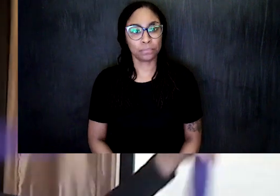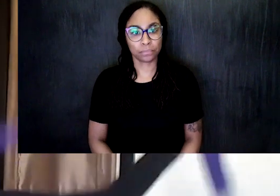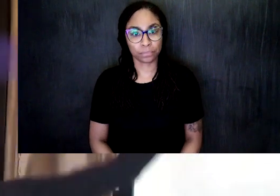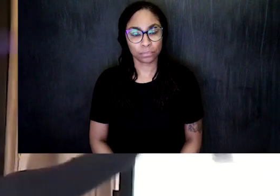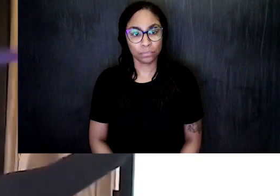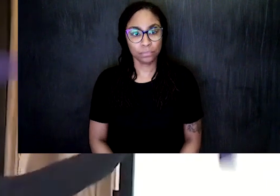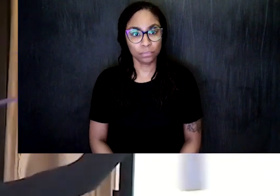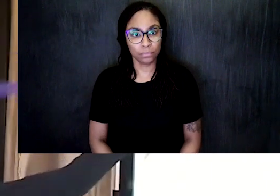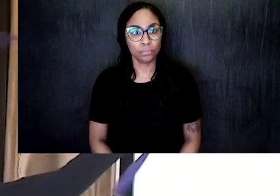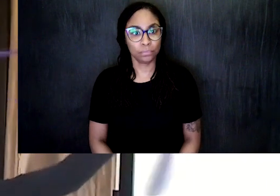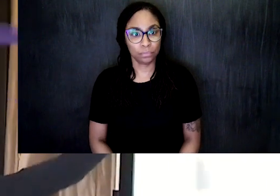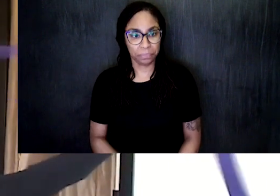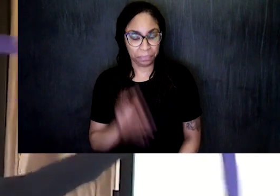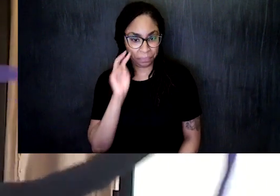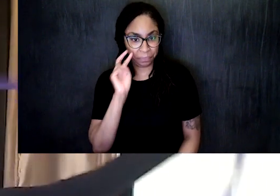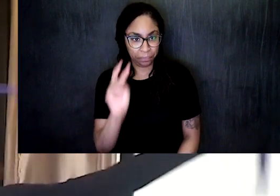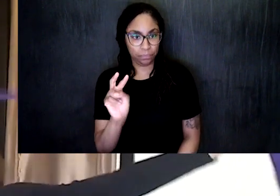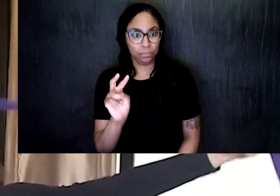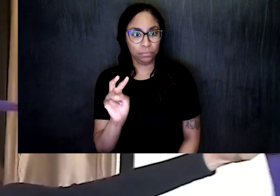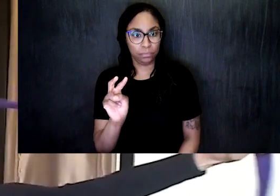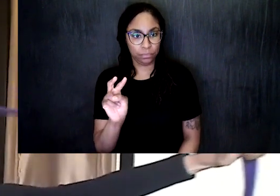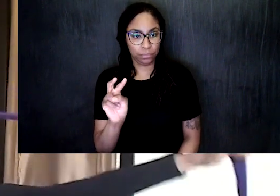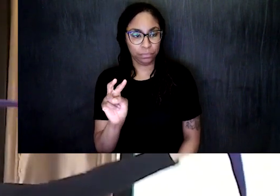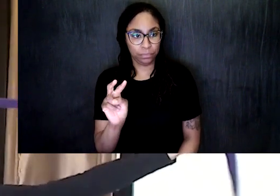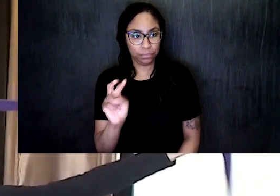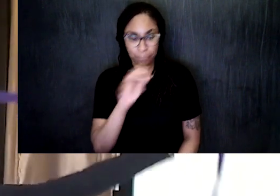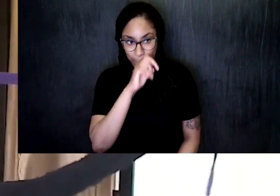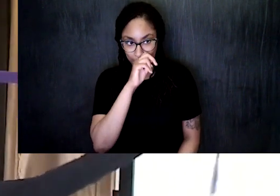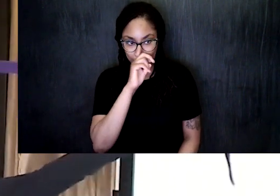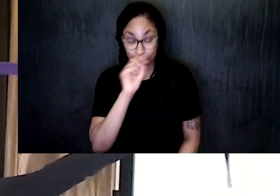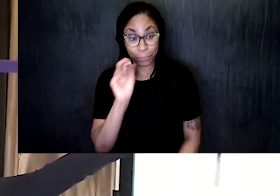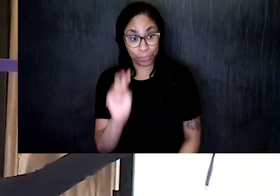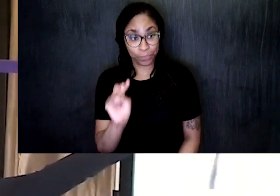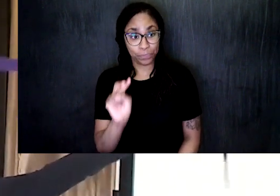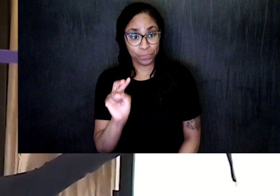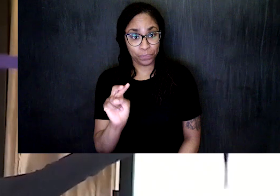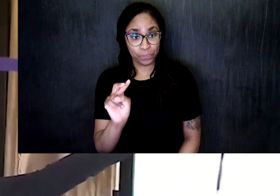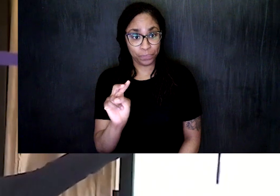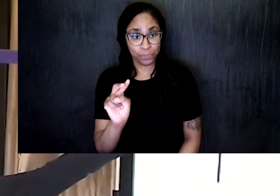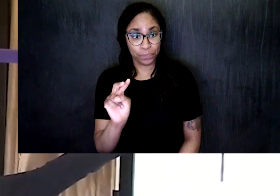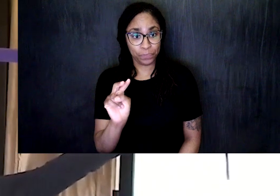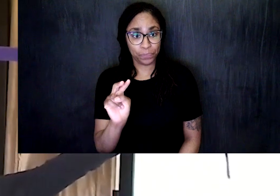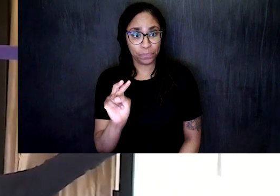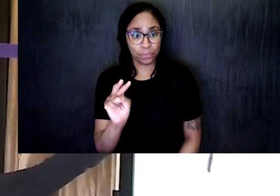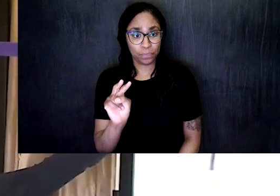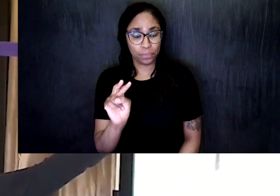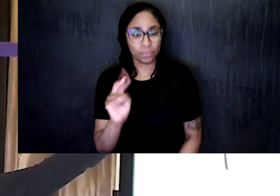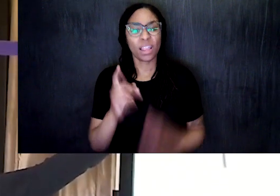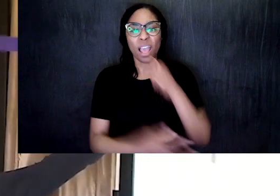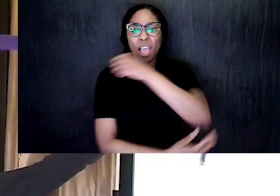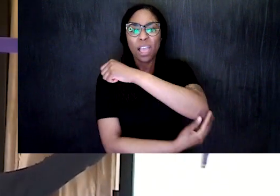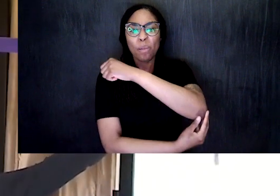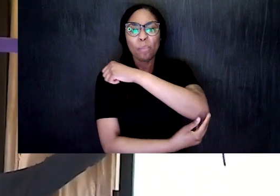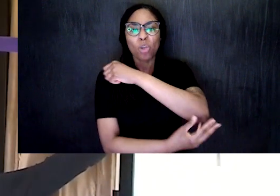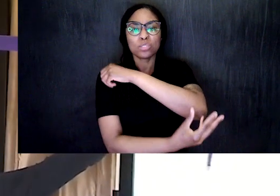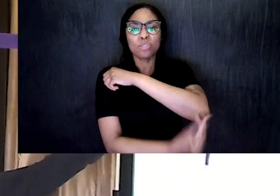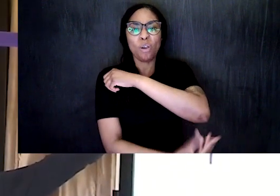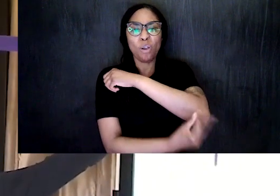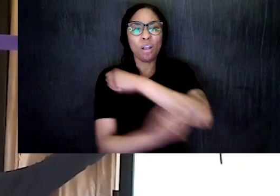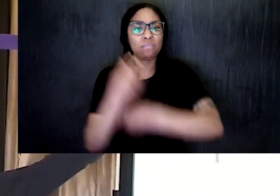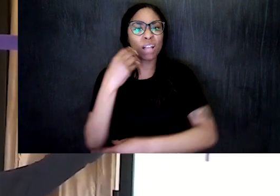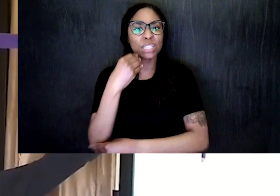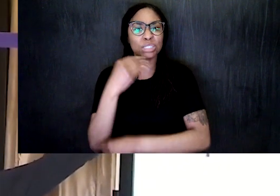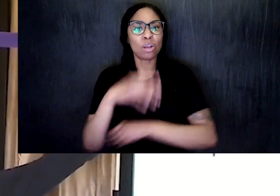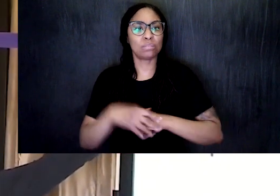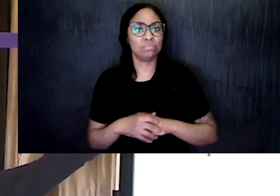So let's start with a really nice wide strap. Okay, above the head if you can. Soft elbows,